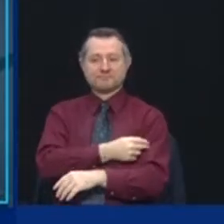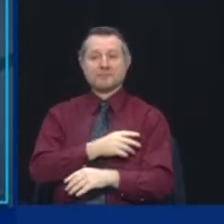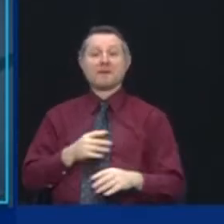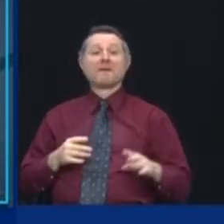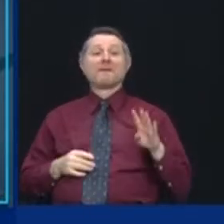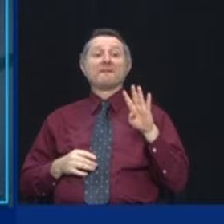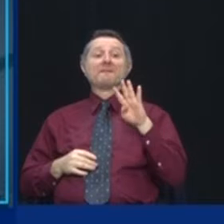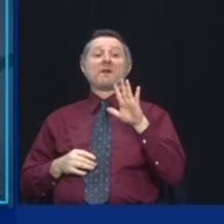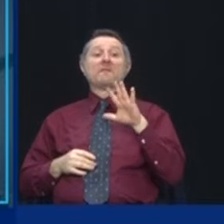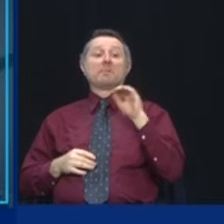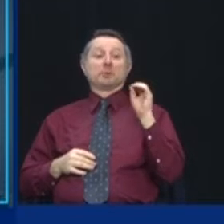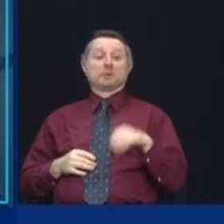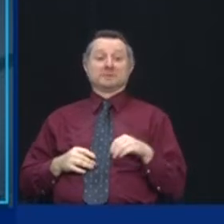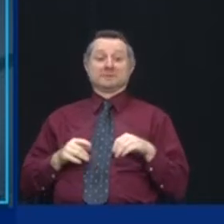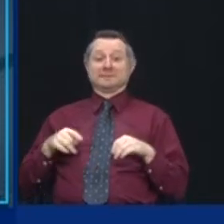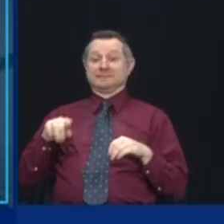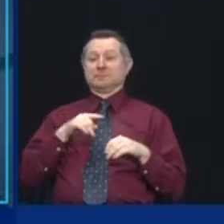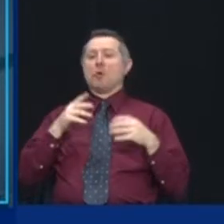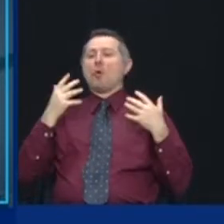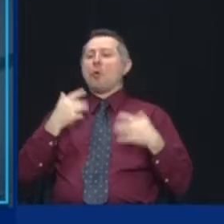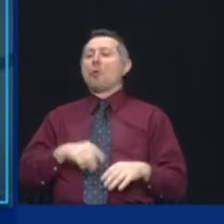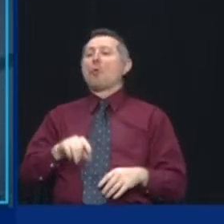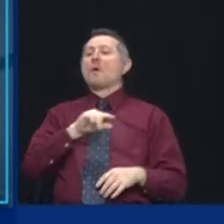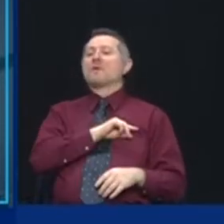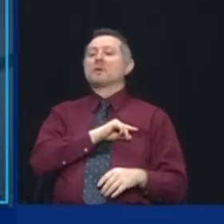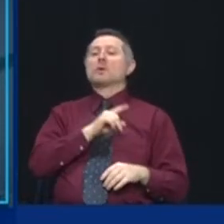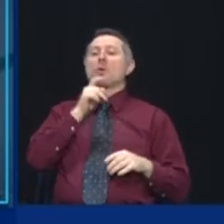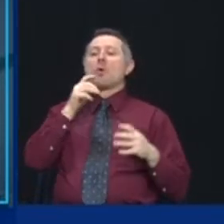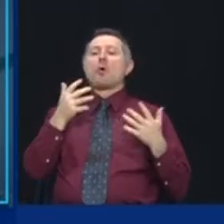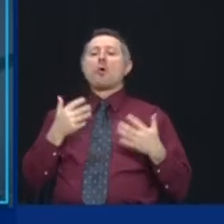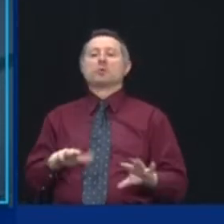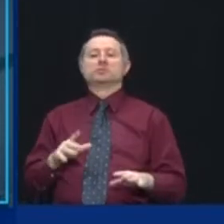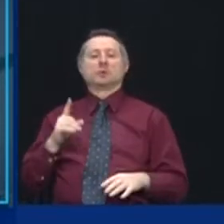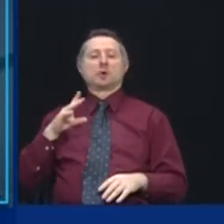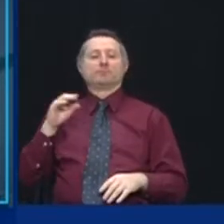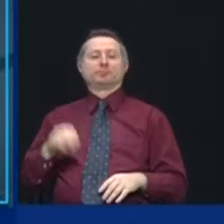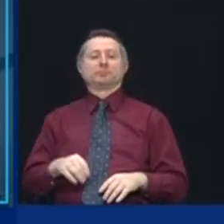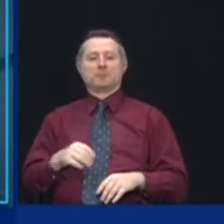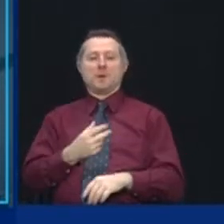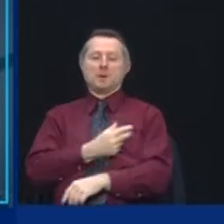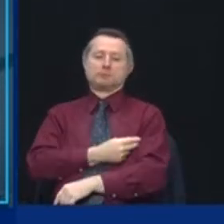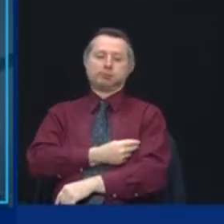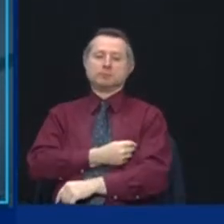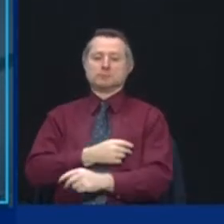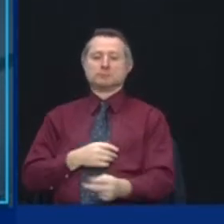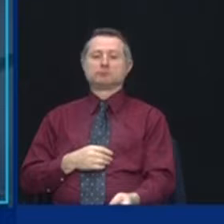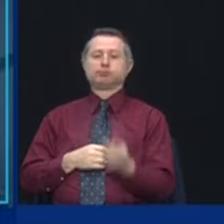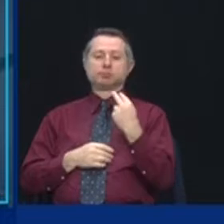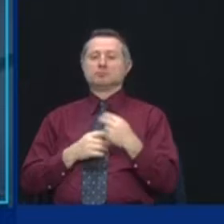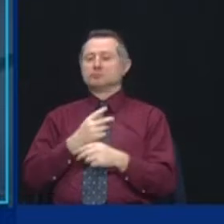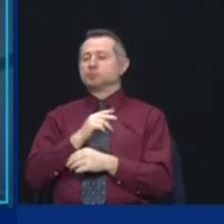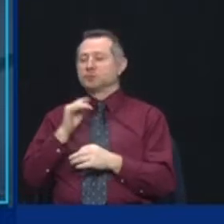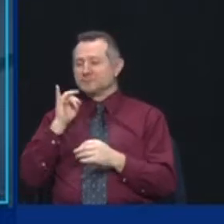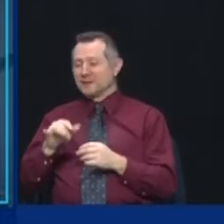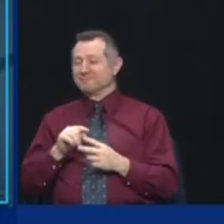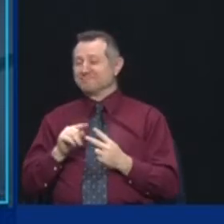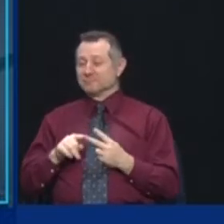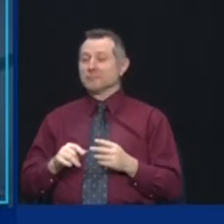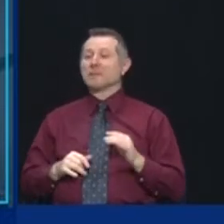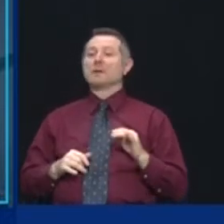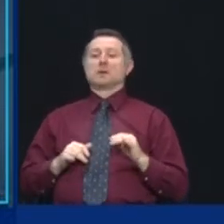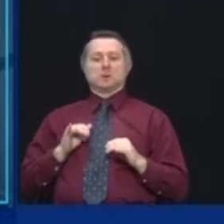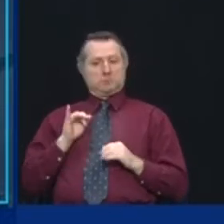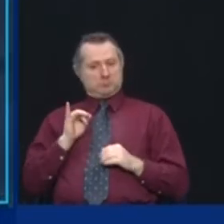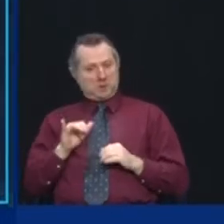45% of eligible people have been fully vaccinated. Those numbers are very good, and they